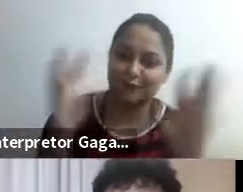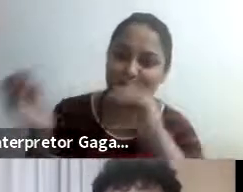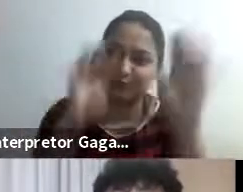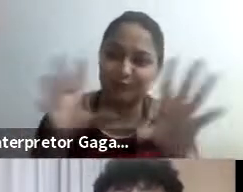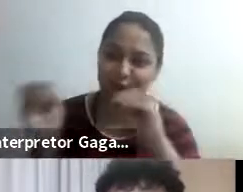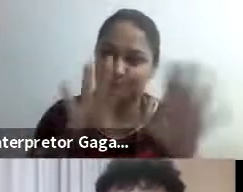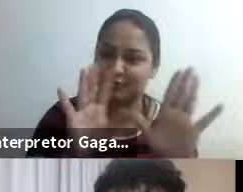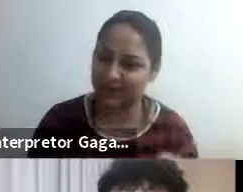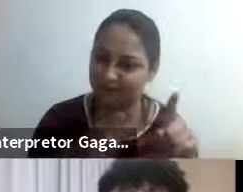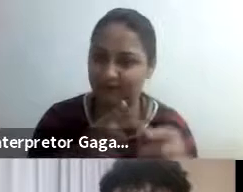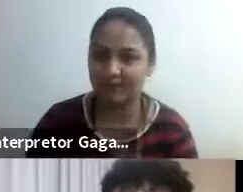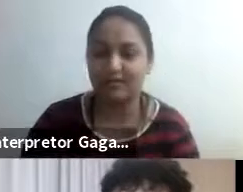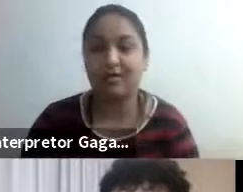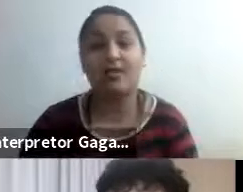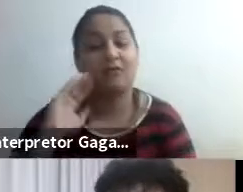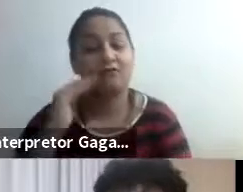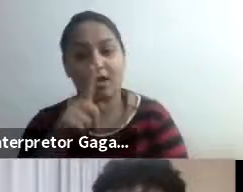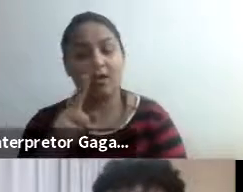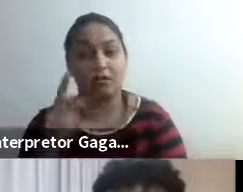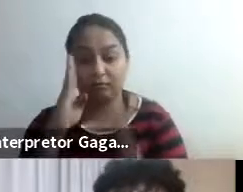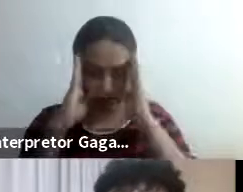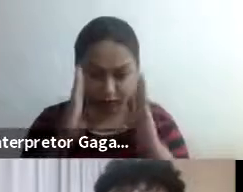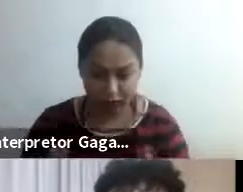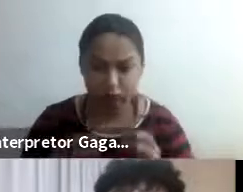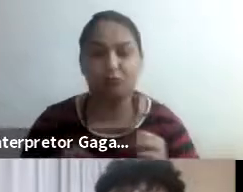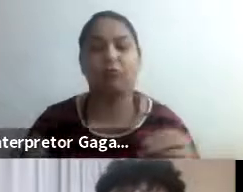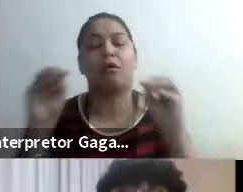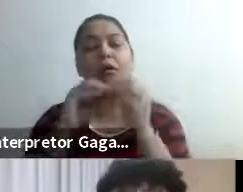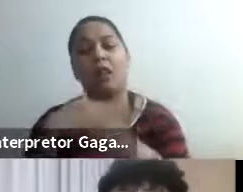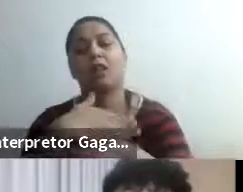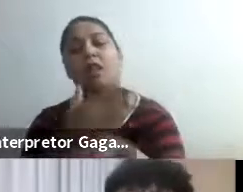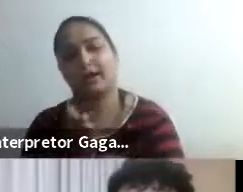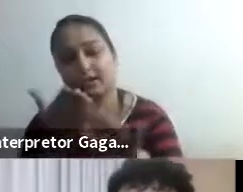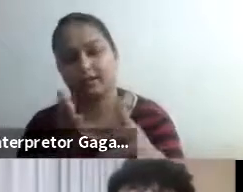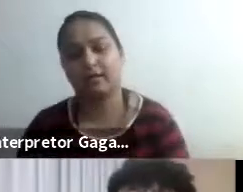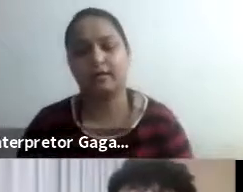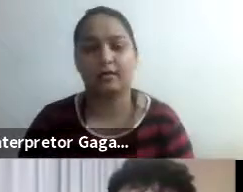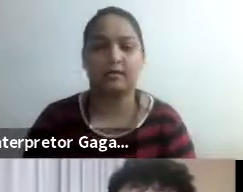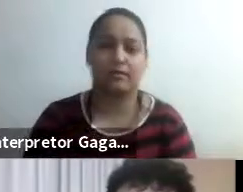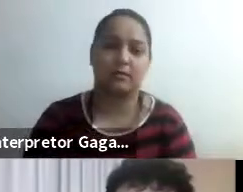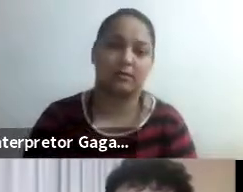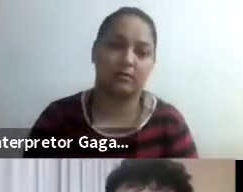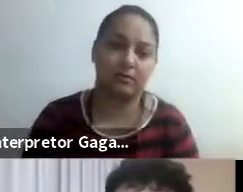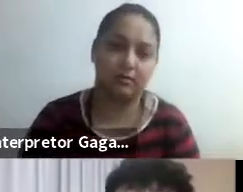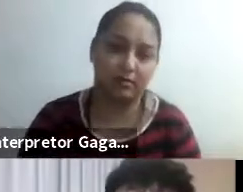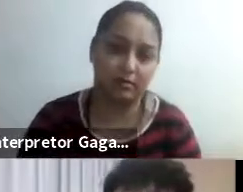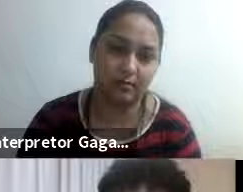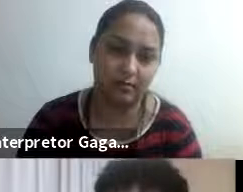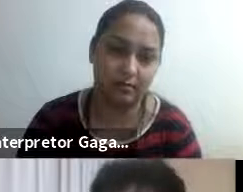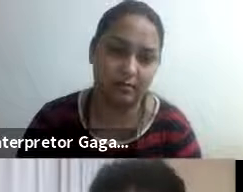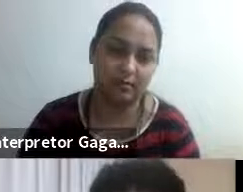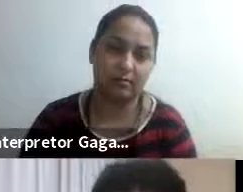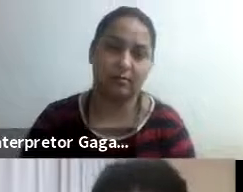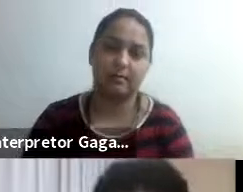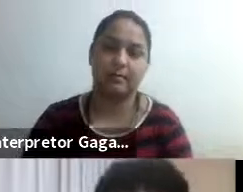significant because she goes on to focus much more on that later. And occasionally she will, and this is something